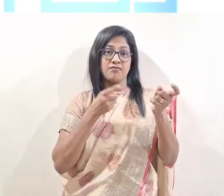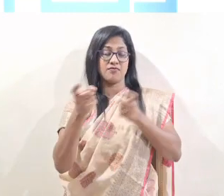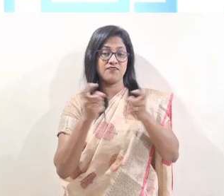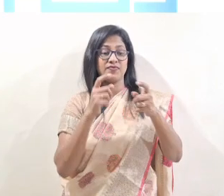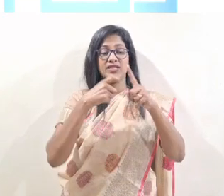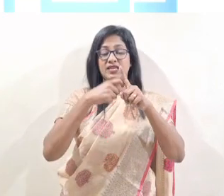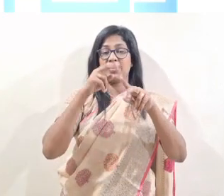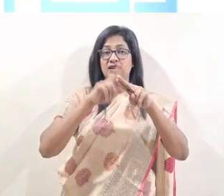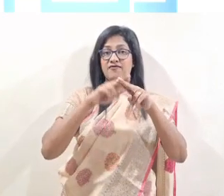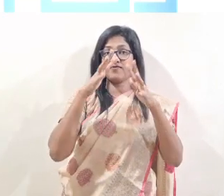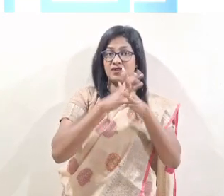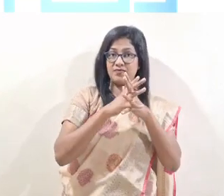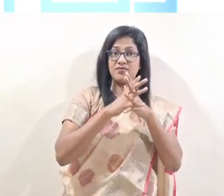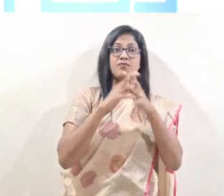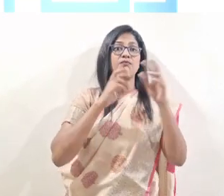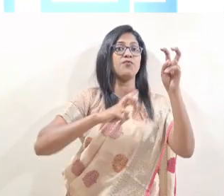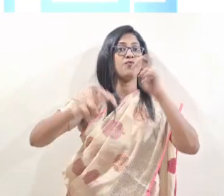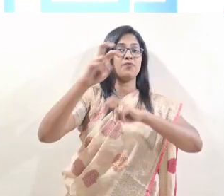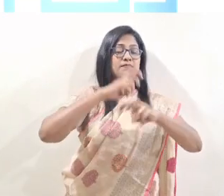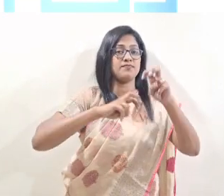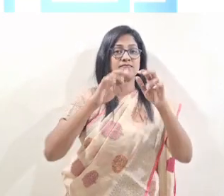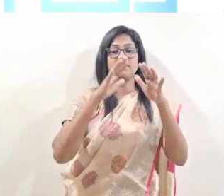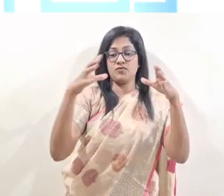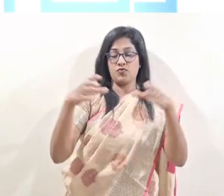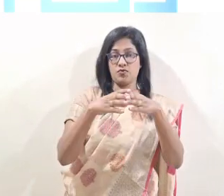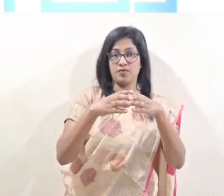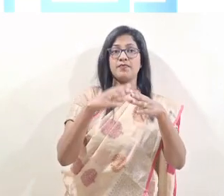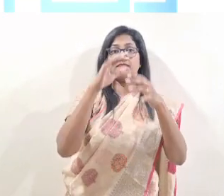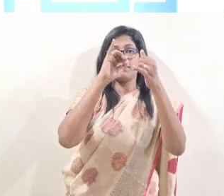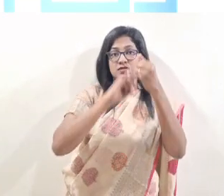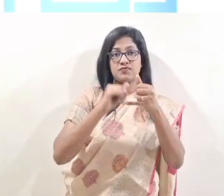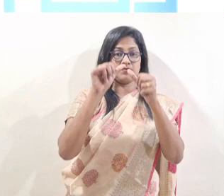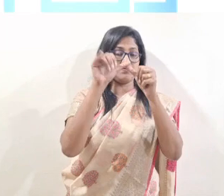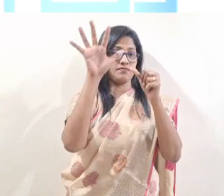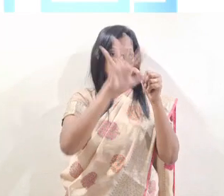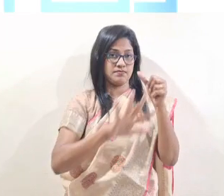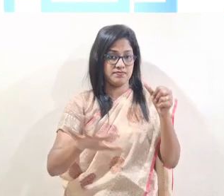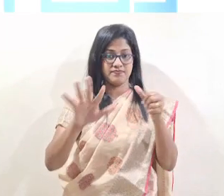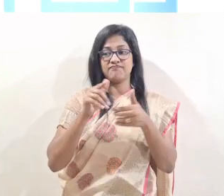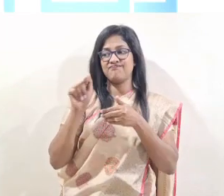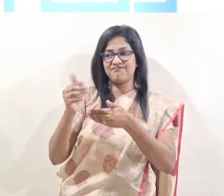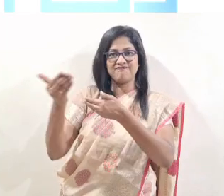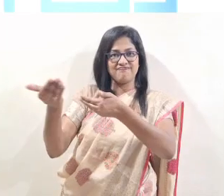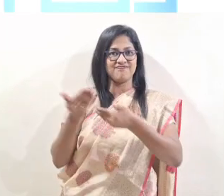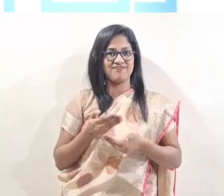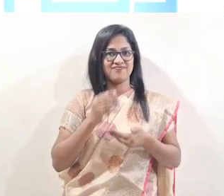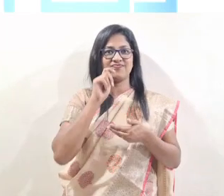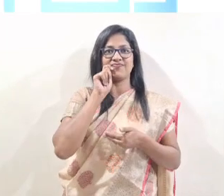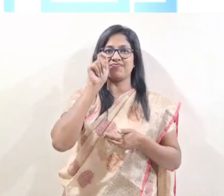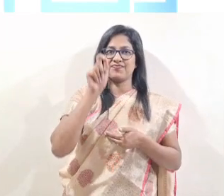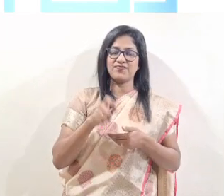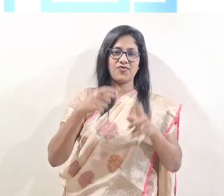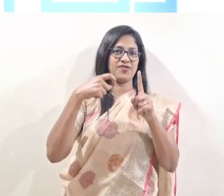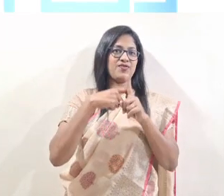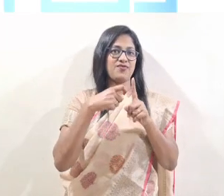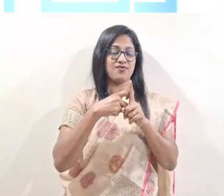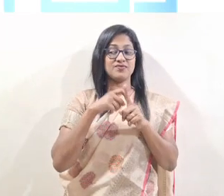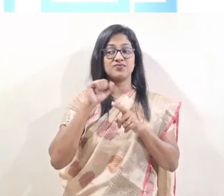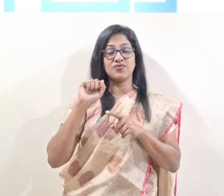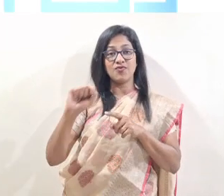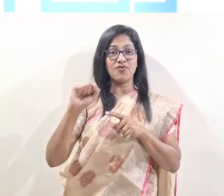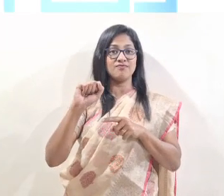KfW Mobility section for South Asia. And I would like to invite Dr. Klaus for